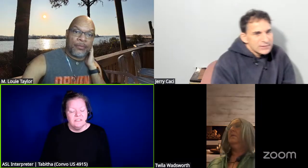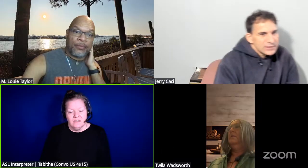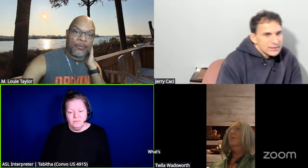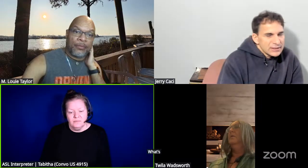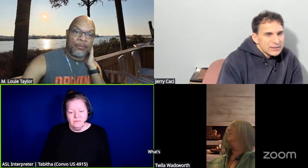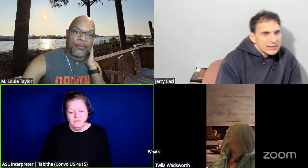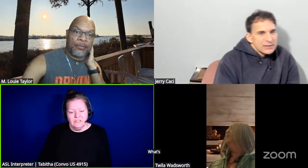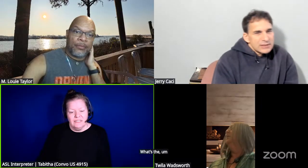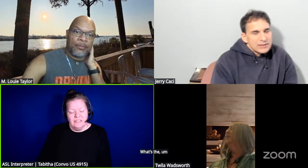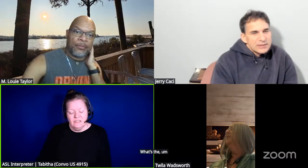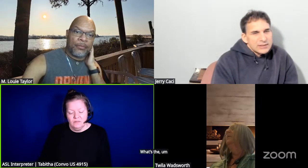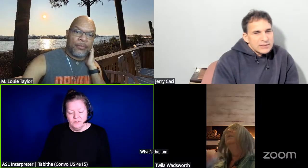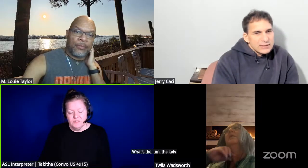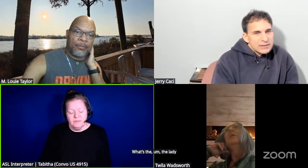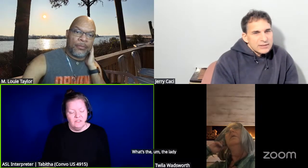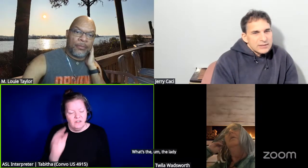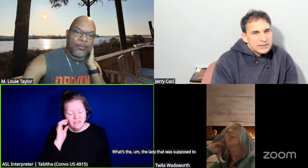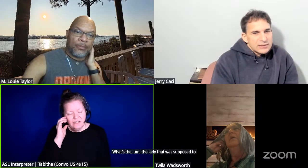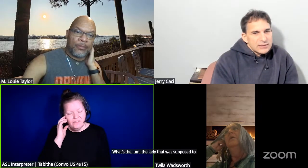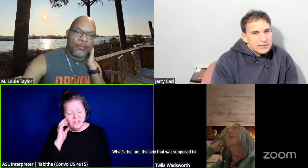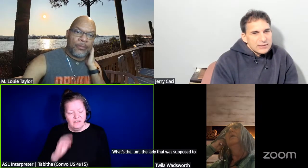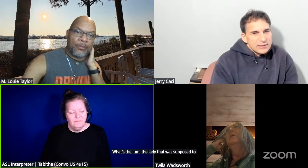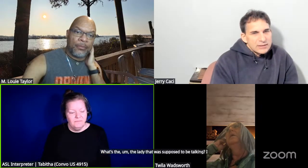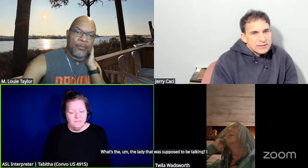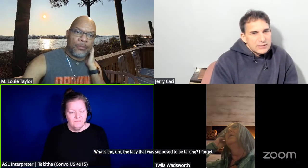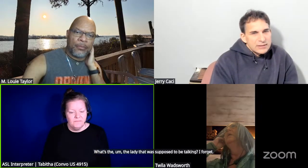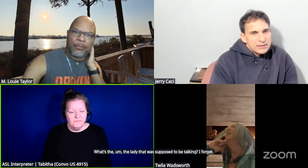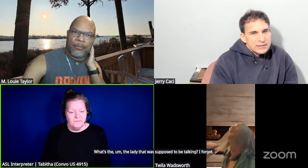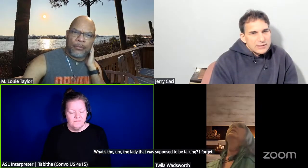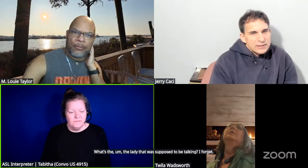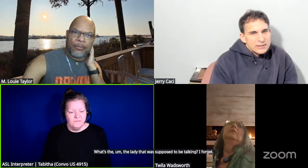what's the lady that was supposed to be talking? I forget.